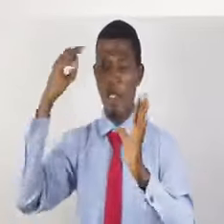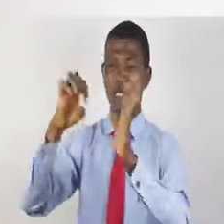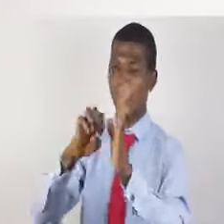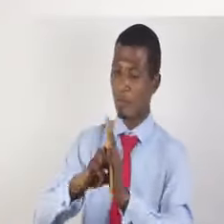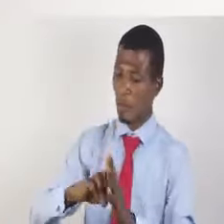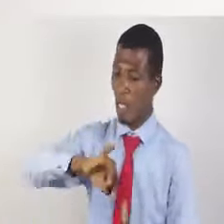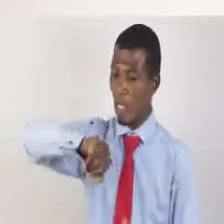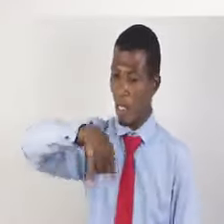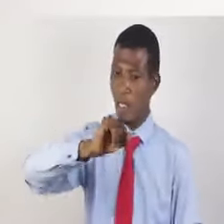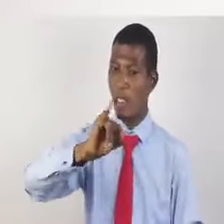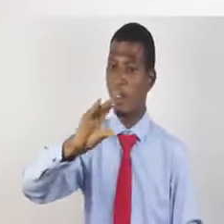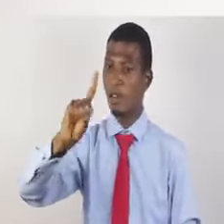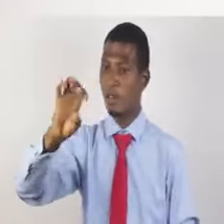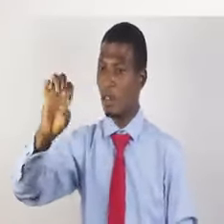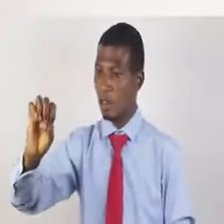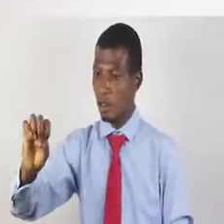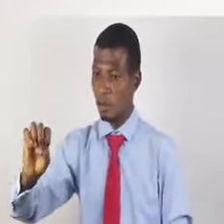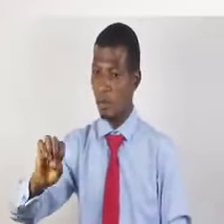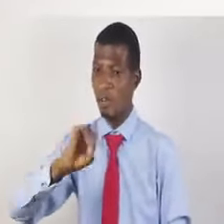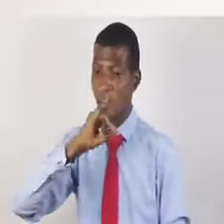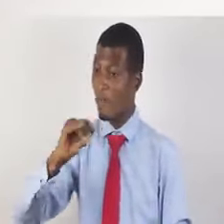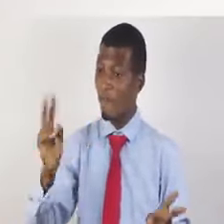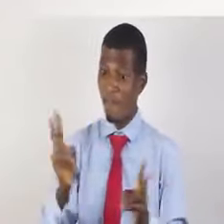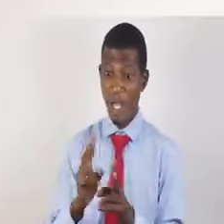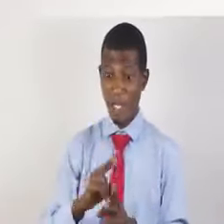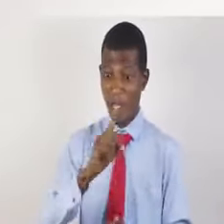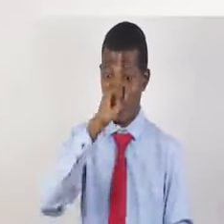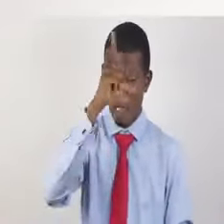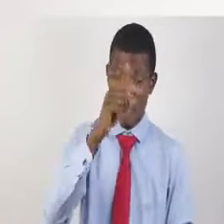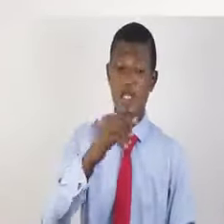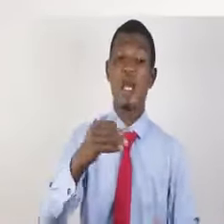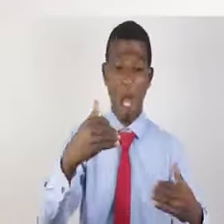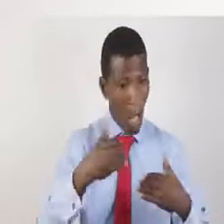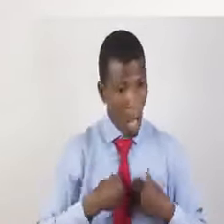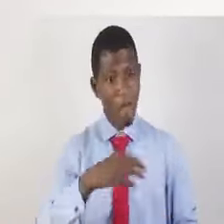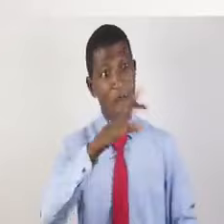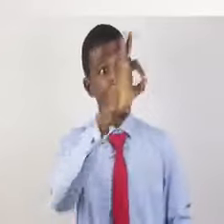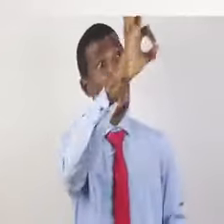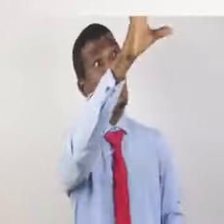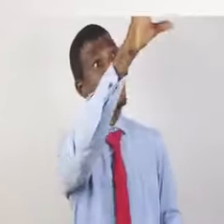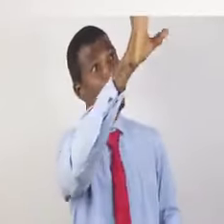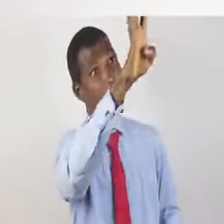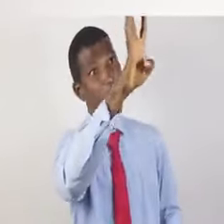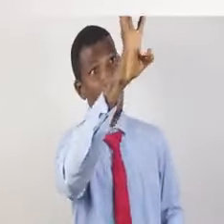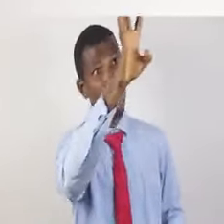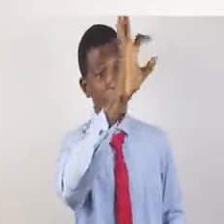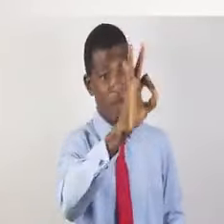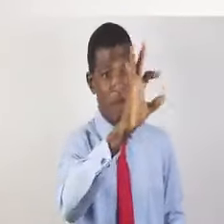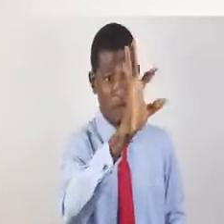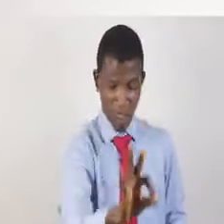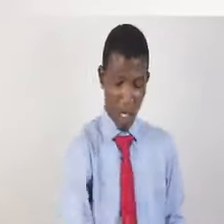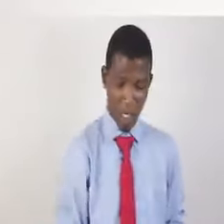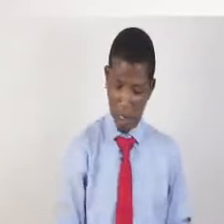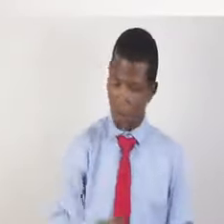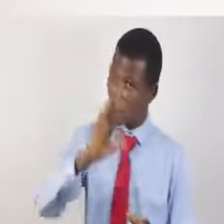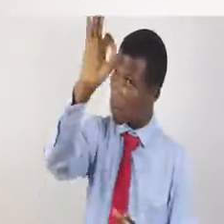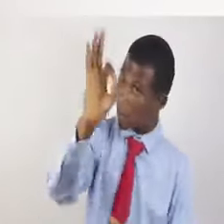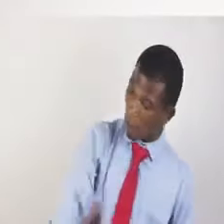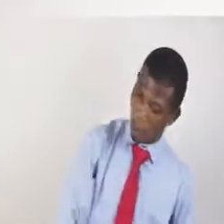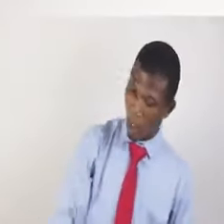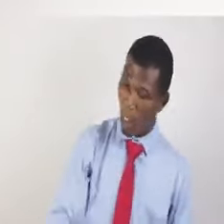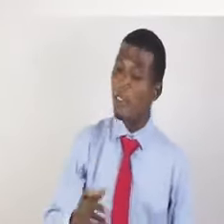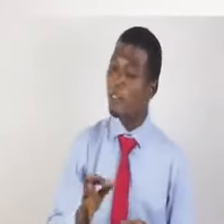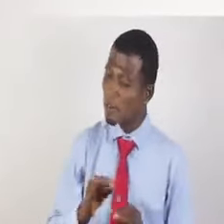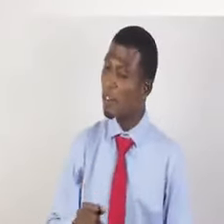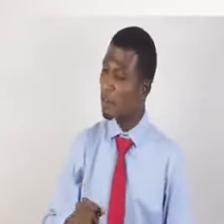I say Jide is so brilliant, it's called F9 in all his SSE subjects. Now,